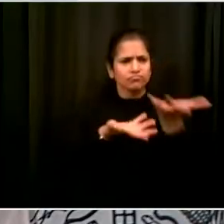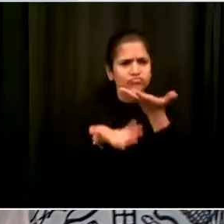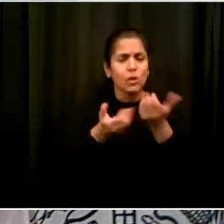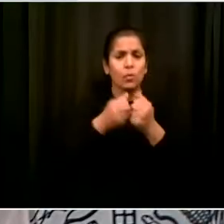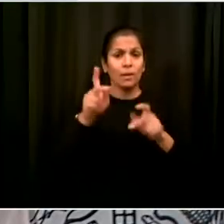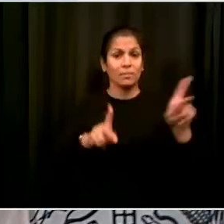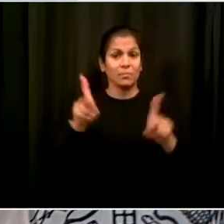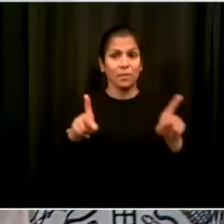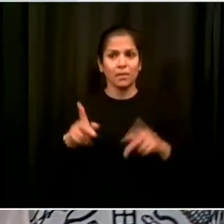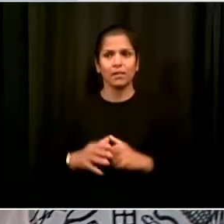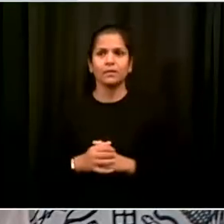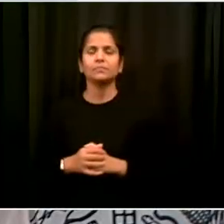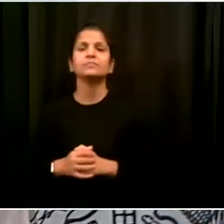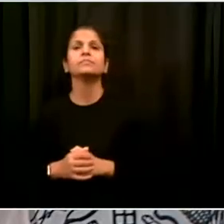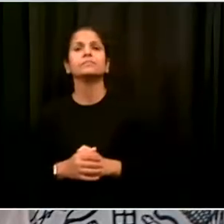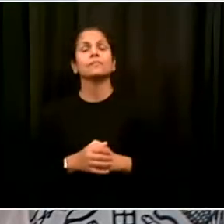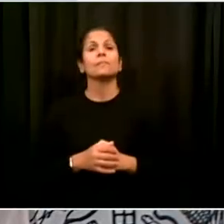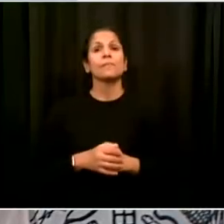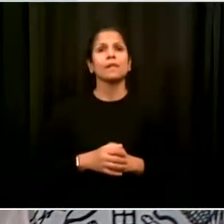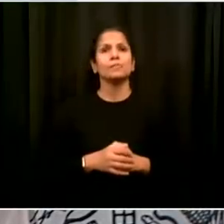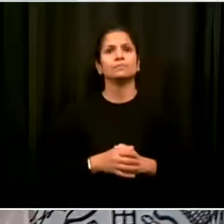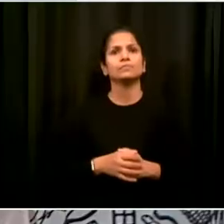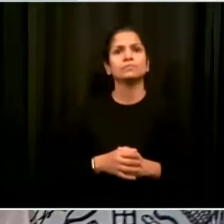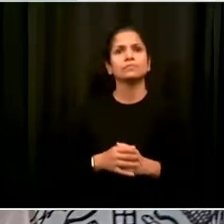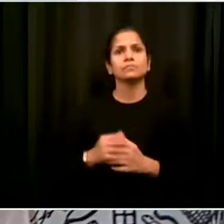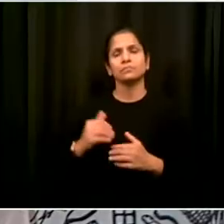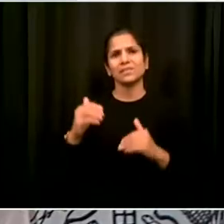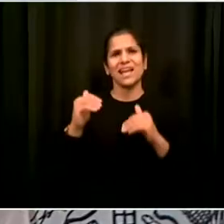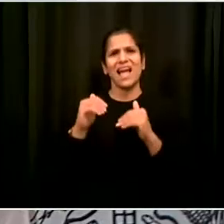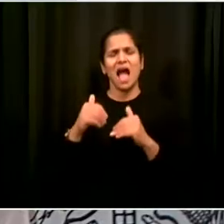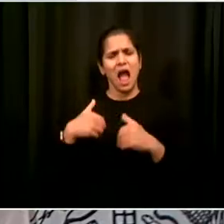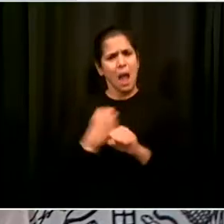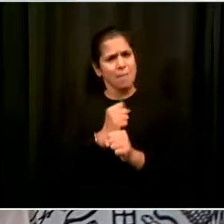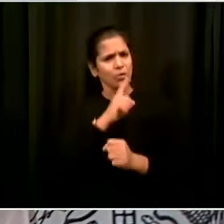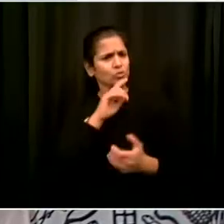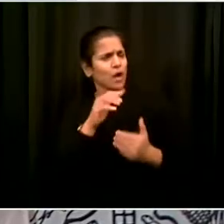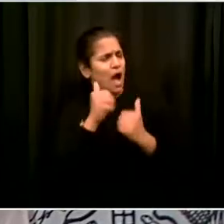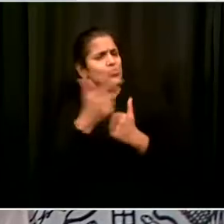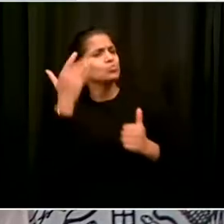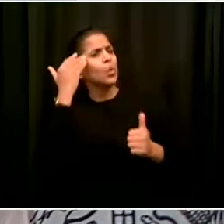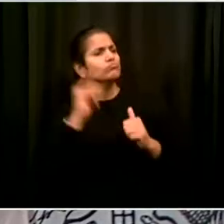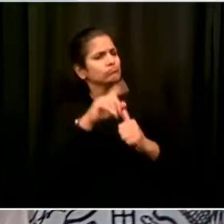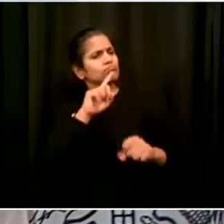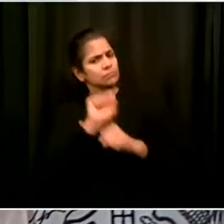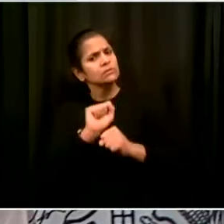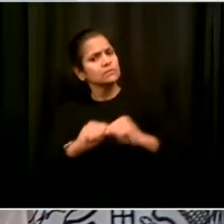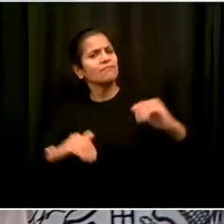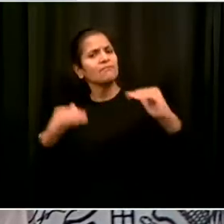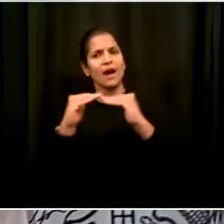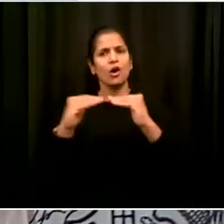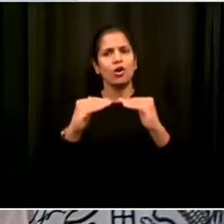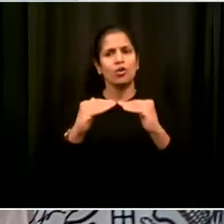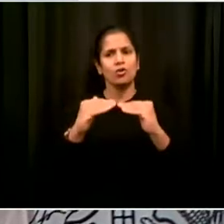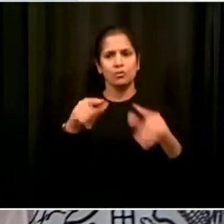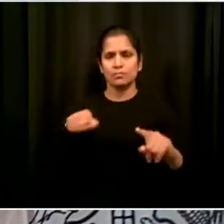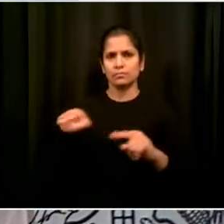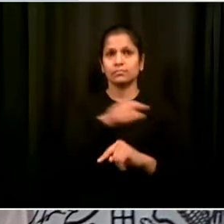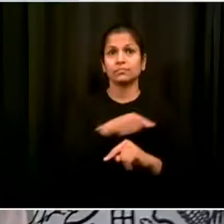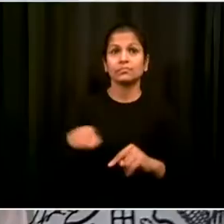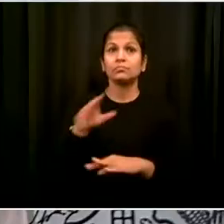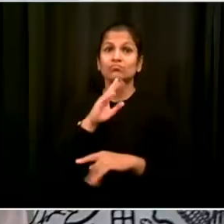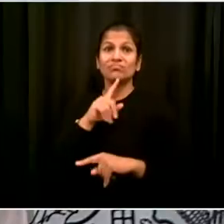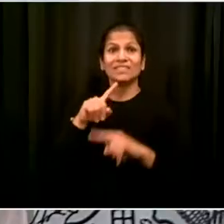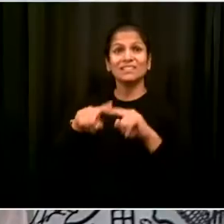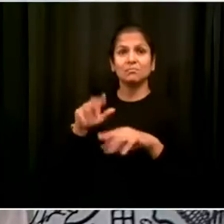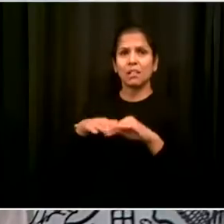Commissioner for the Department of Health, who also holds the title of Chief Equity Officer for the Department of Health. And he has put his whole career